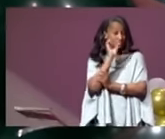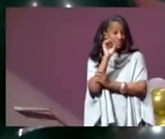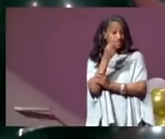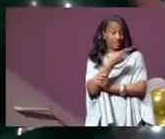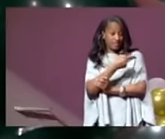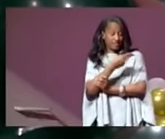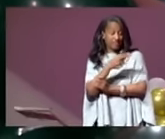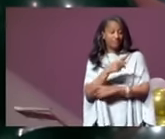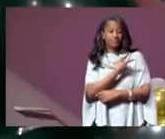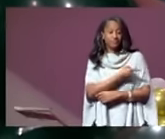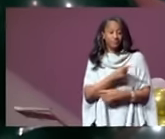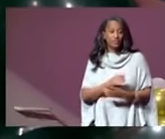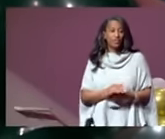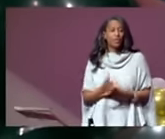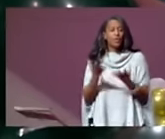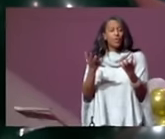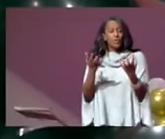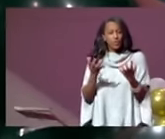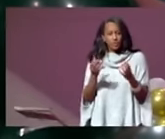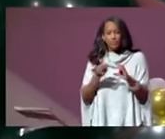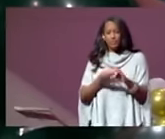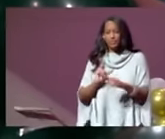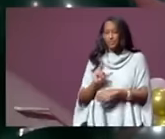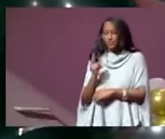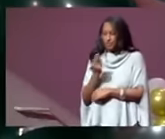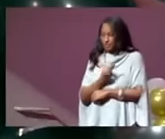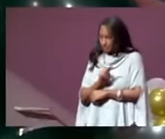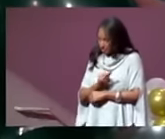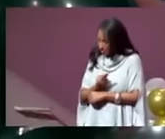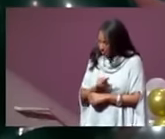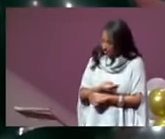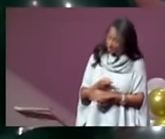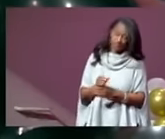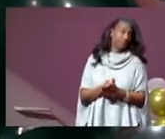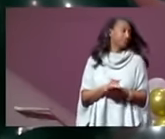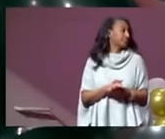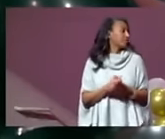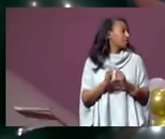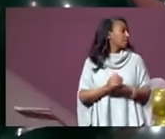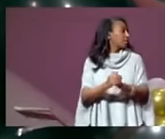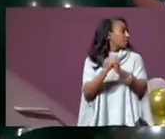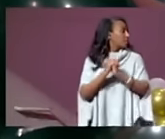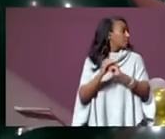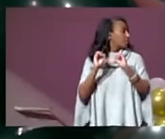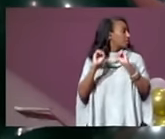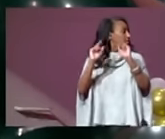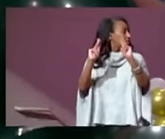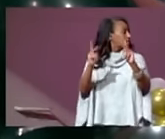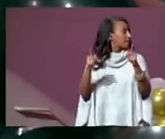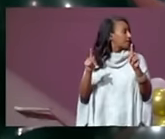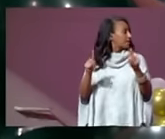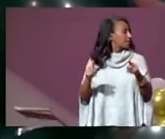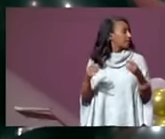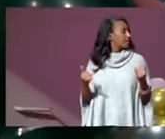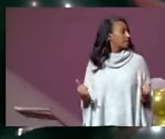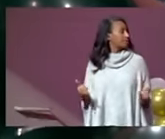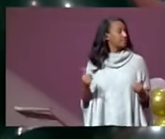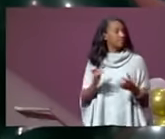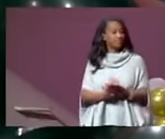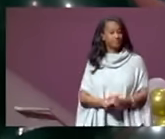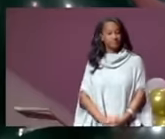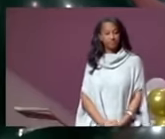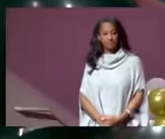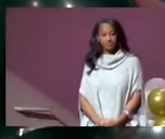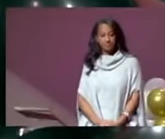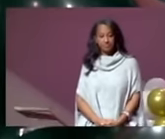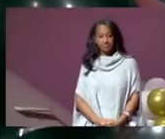you to be in prayer with us. So mark your calendars for the remaining worship opportunities that are going to be presented to you here at